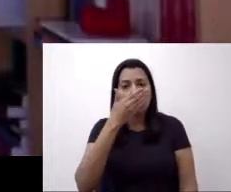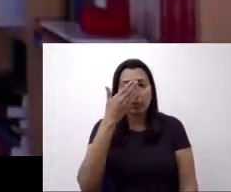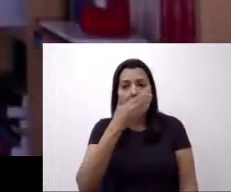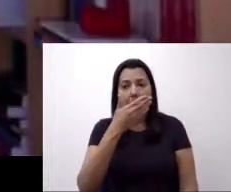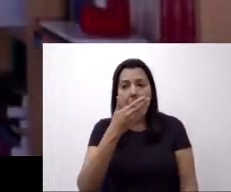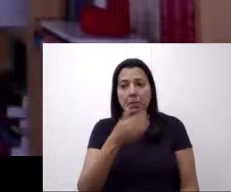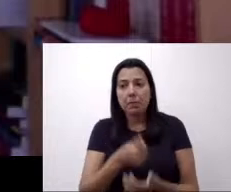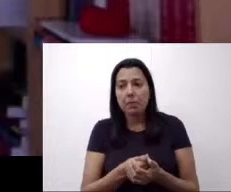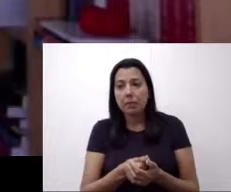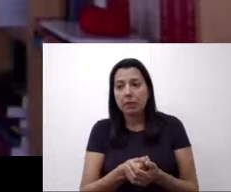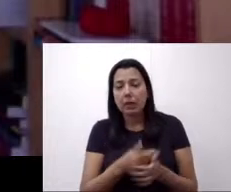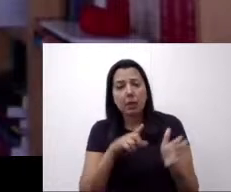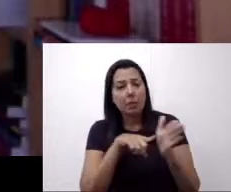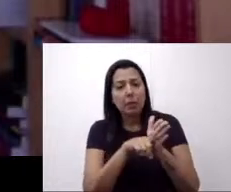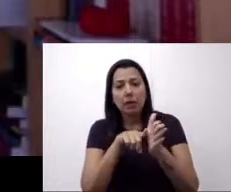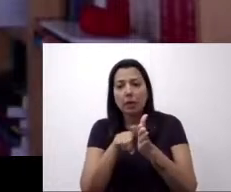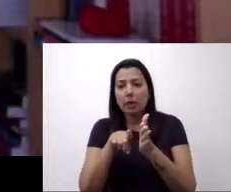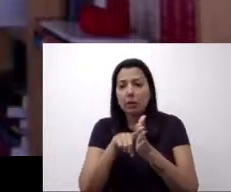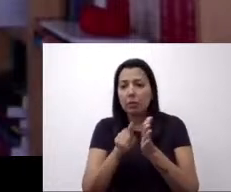questions.